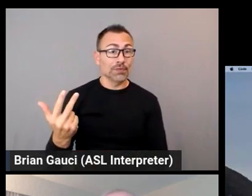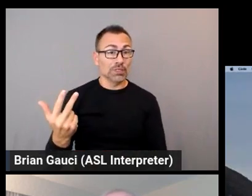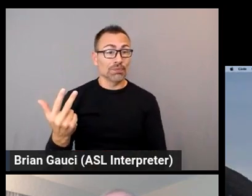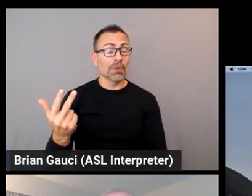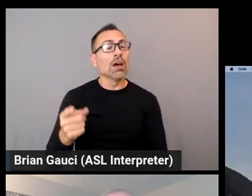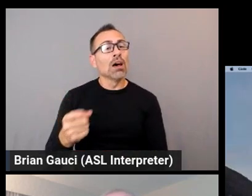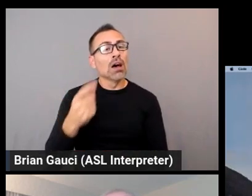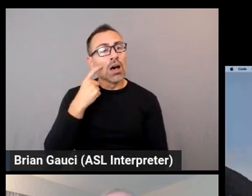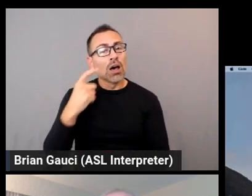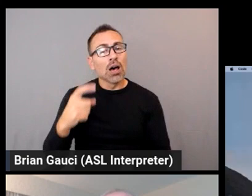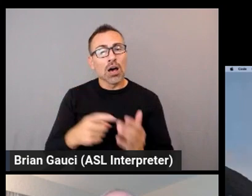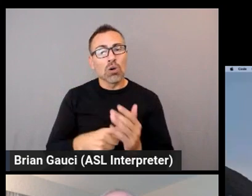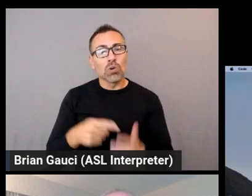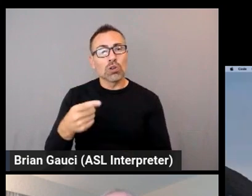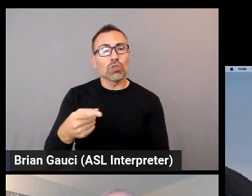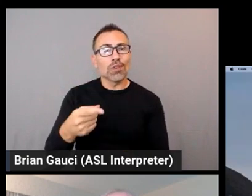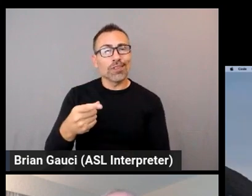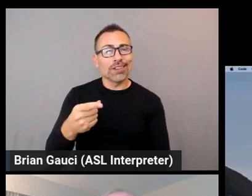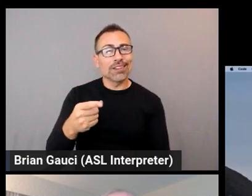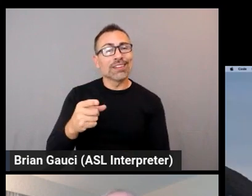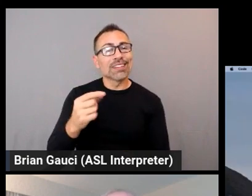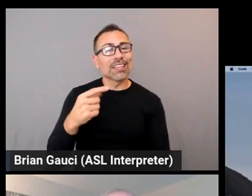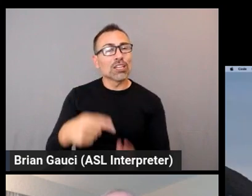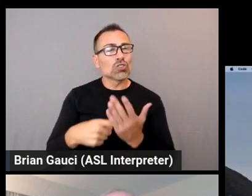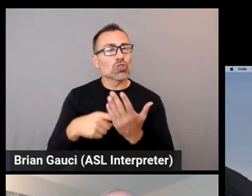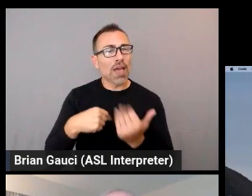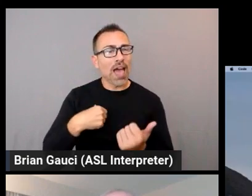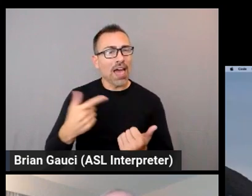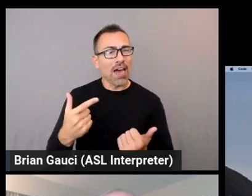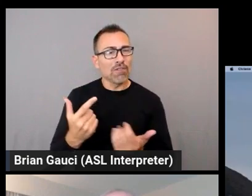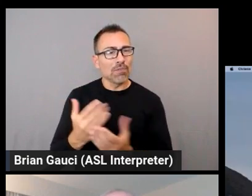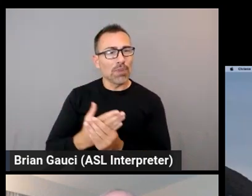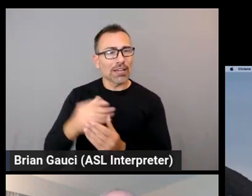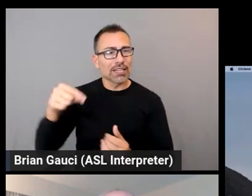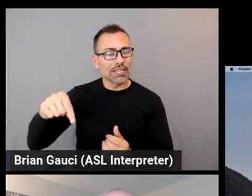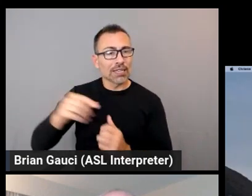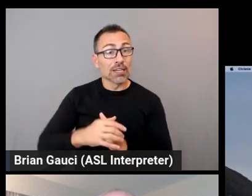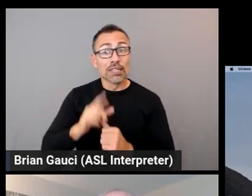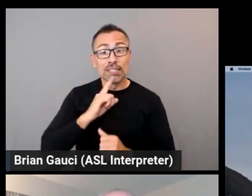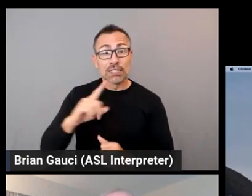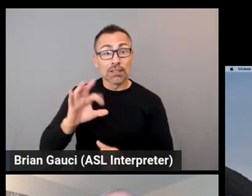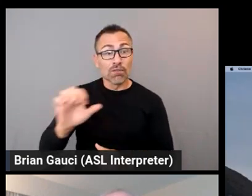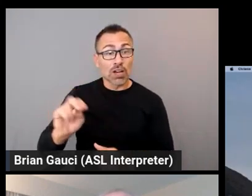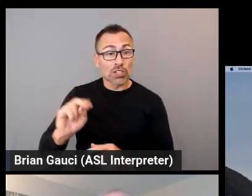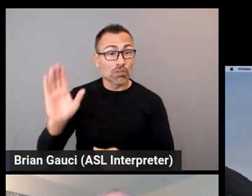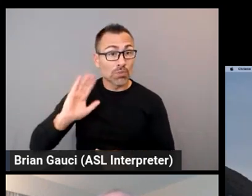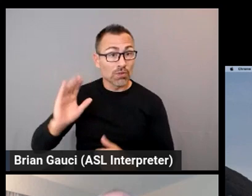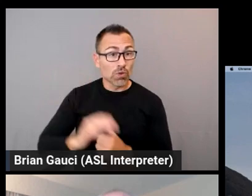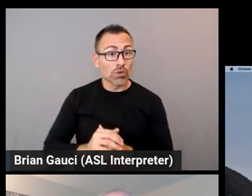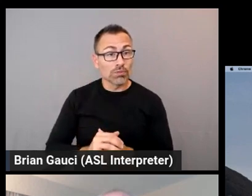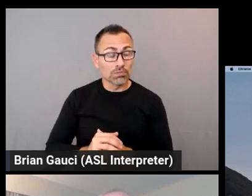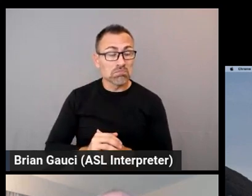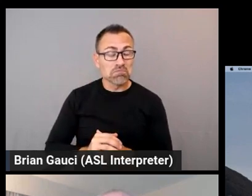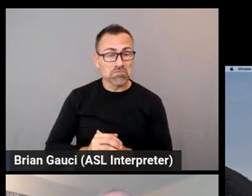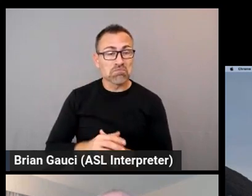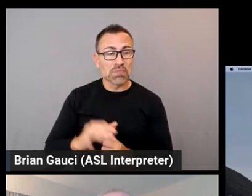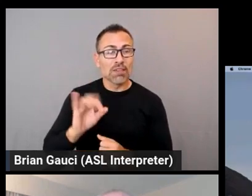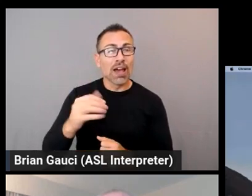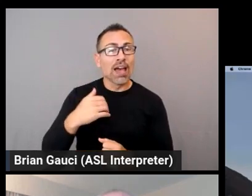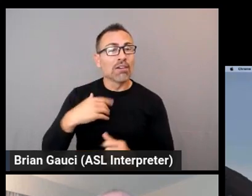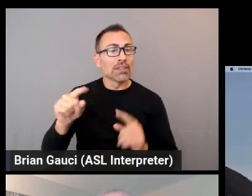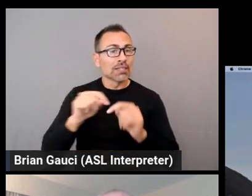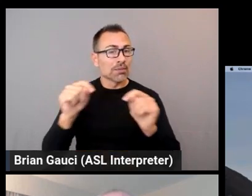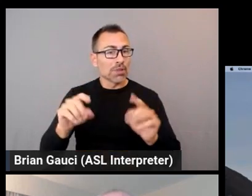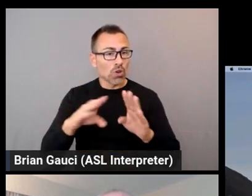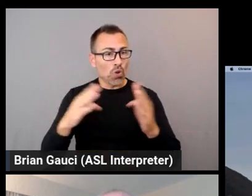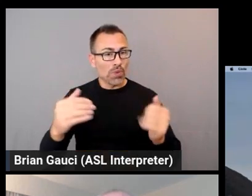the git def showing me I've got a bucket down here. Here's the function I found earlier. If I've got this template open and I've got